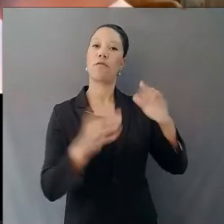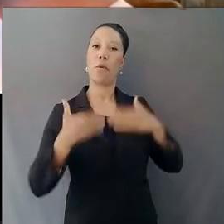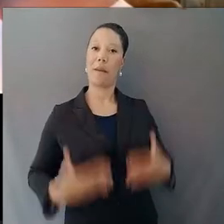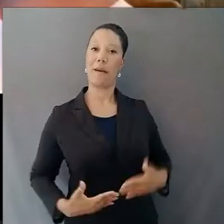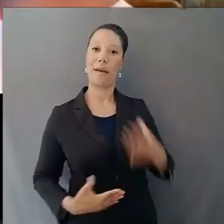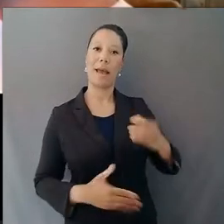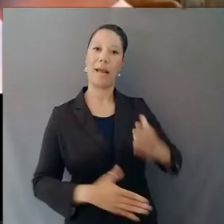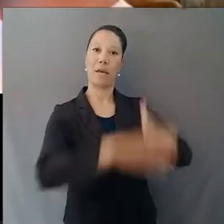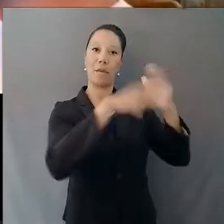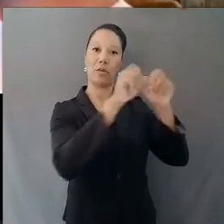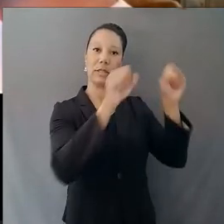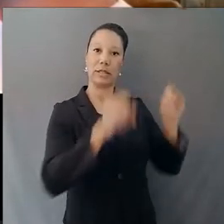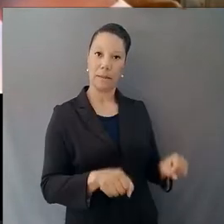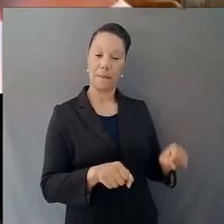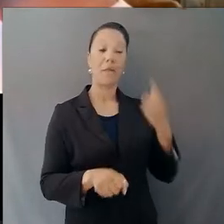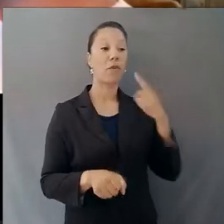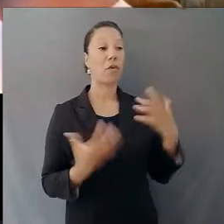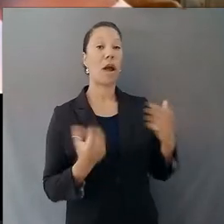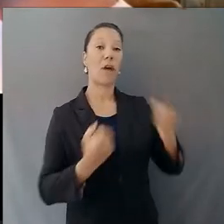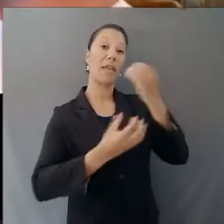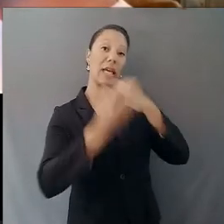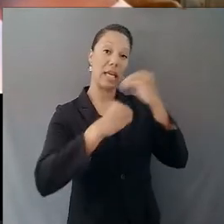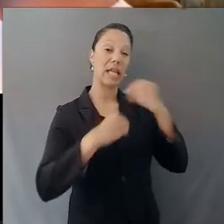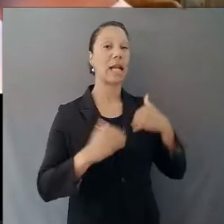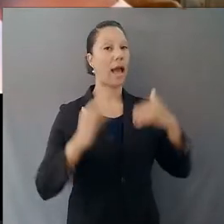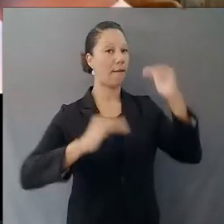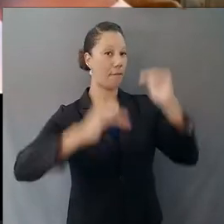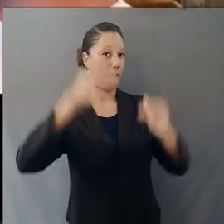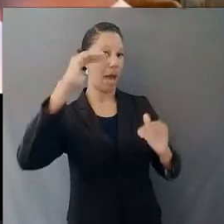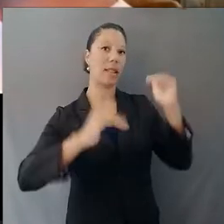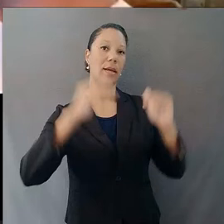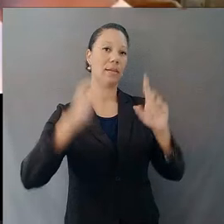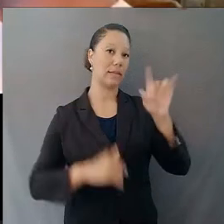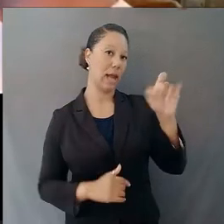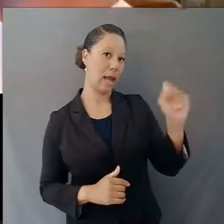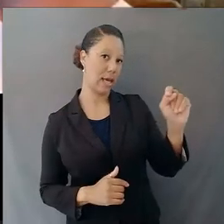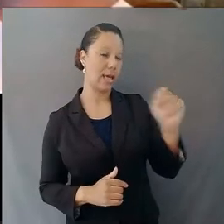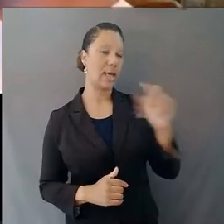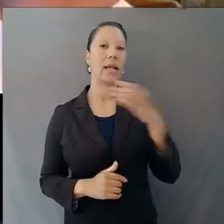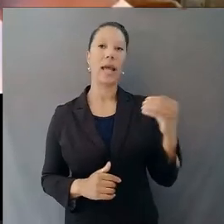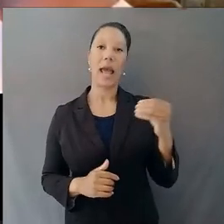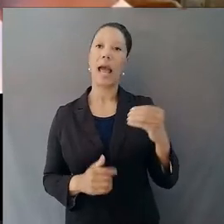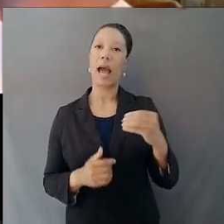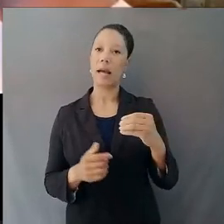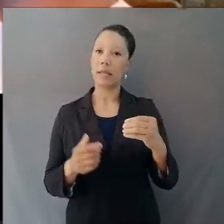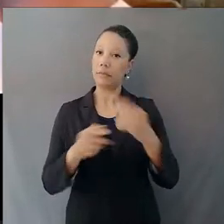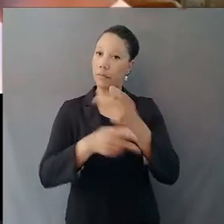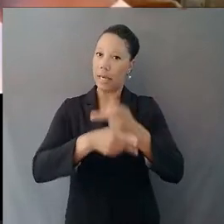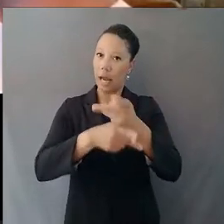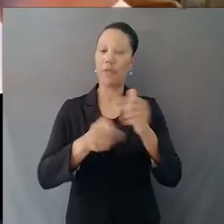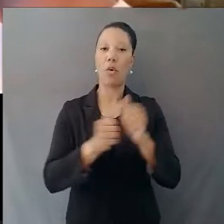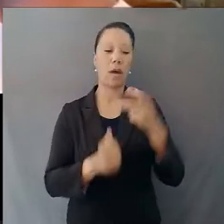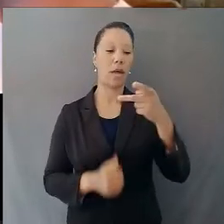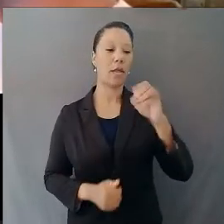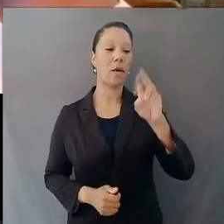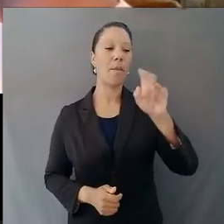I'd encourage people to focus on having a balanced diet, looking at moderation of their portion sizes, and then looking